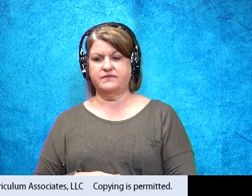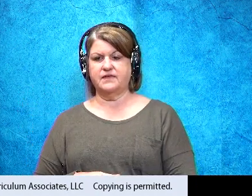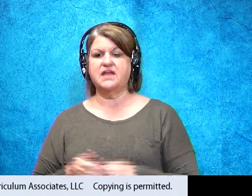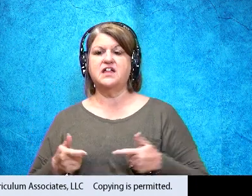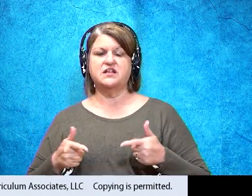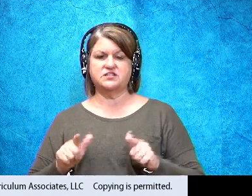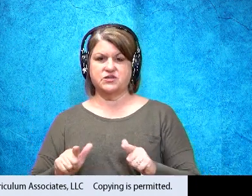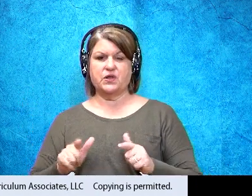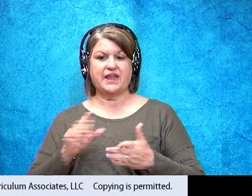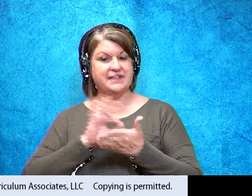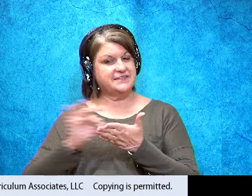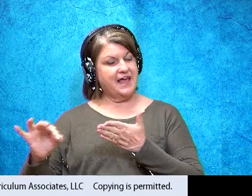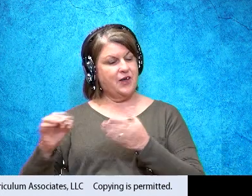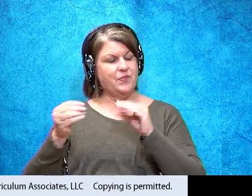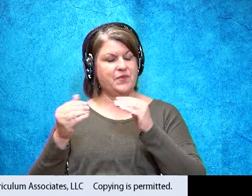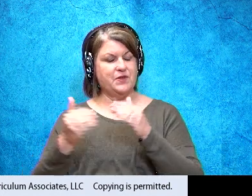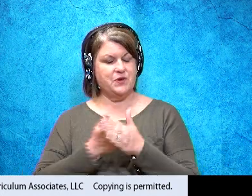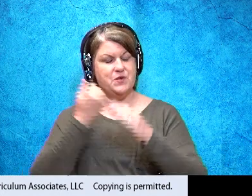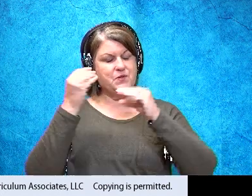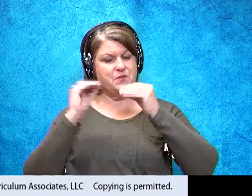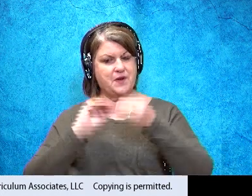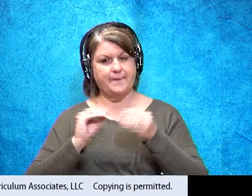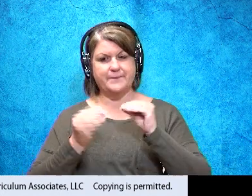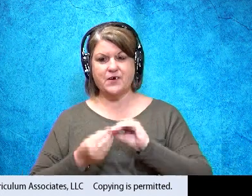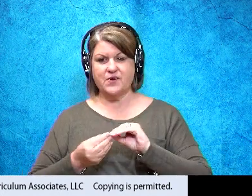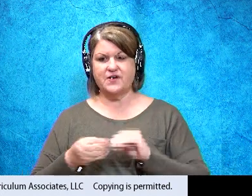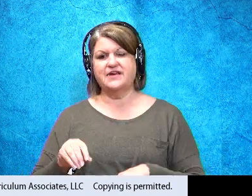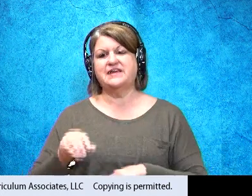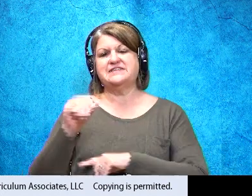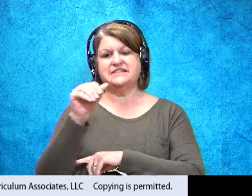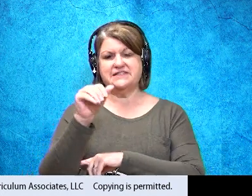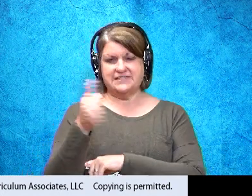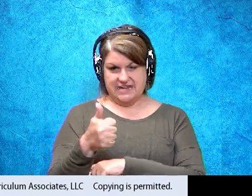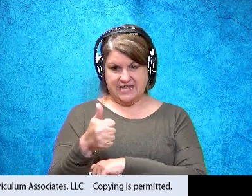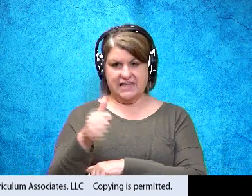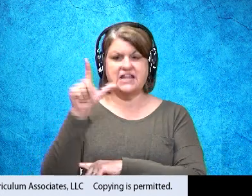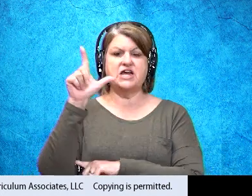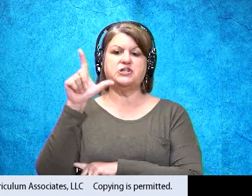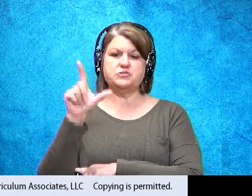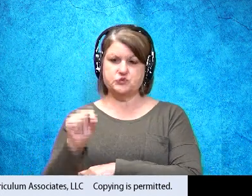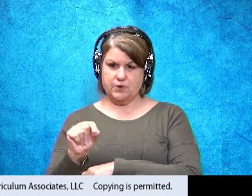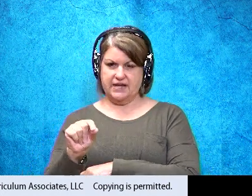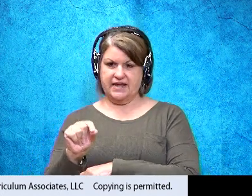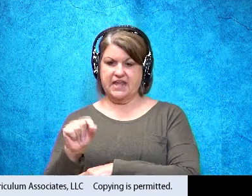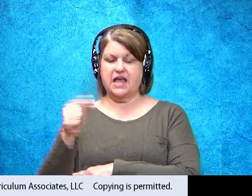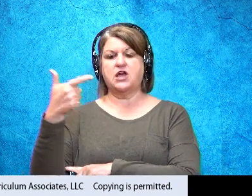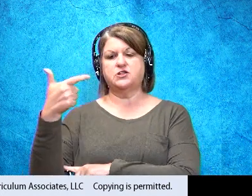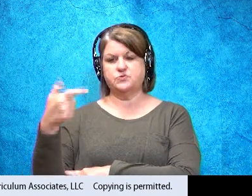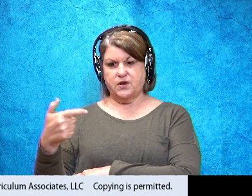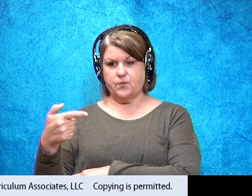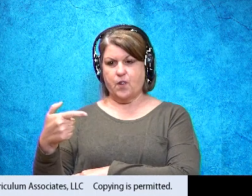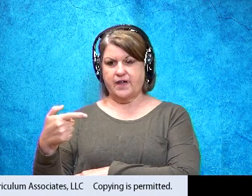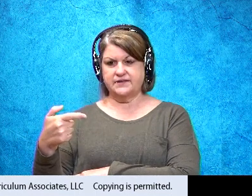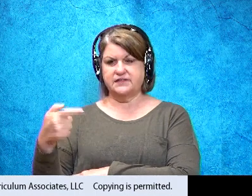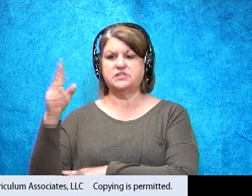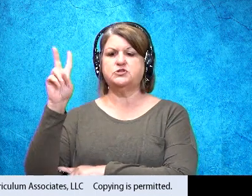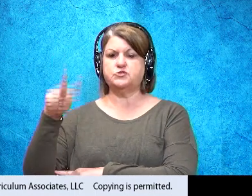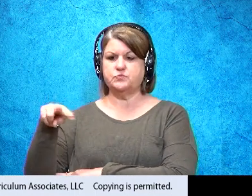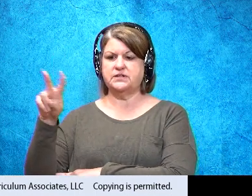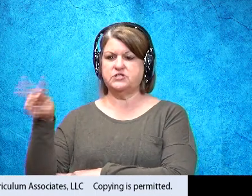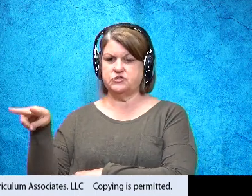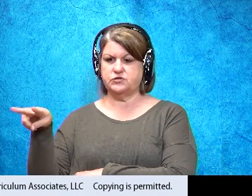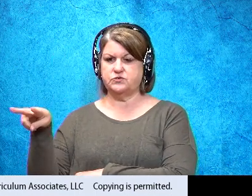count our new number. 10, 20, 21,